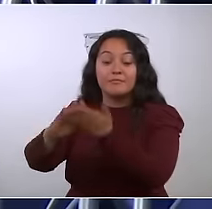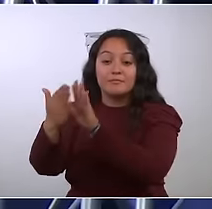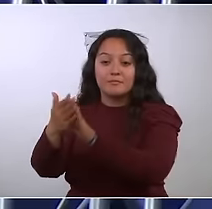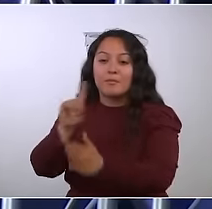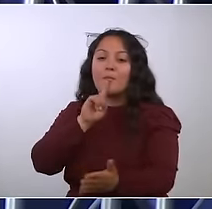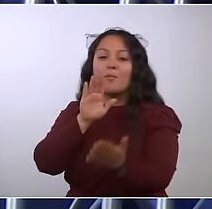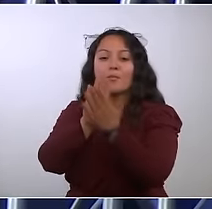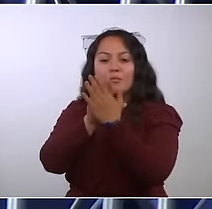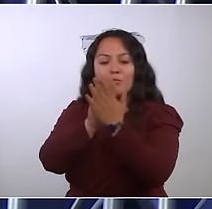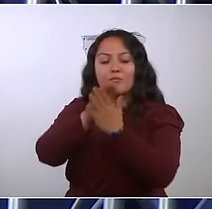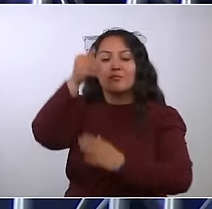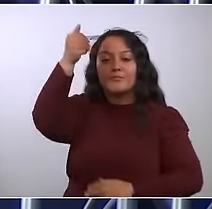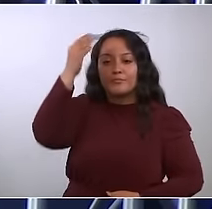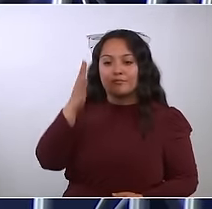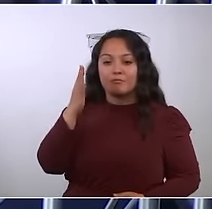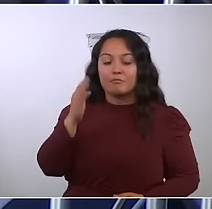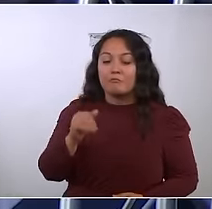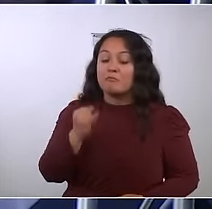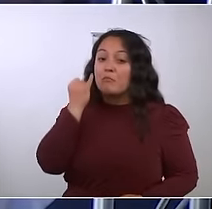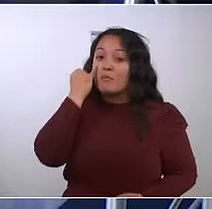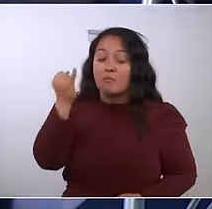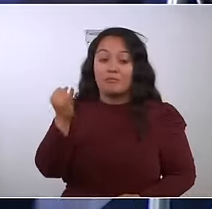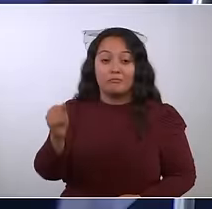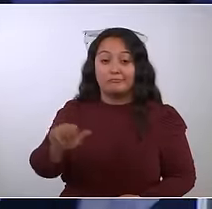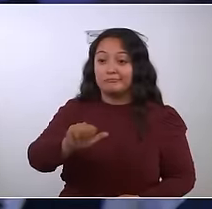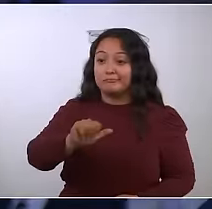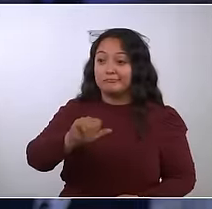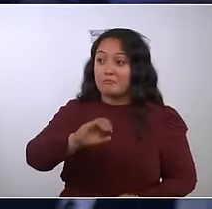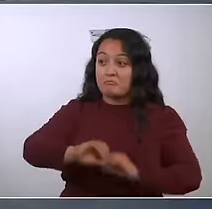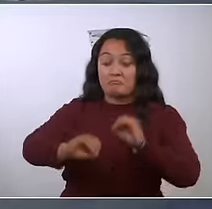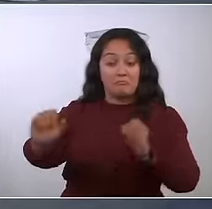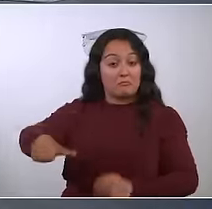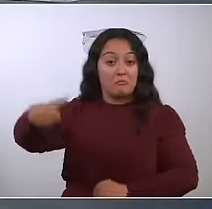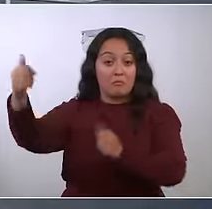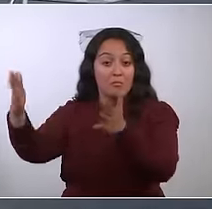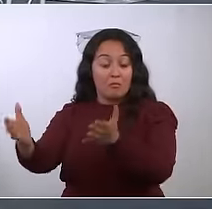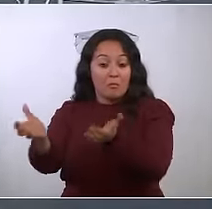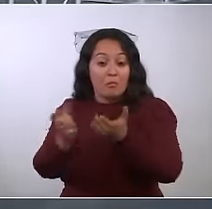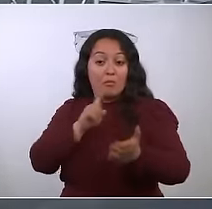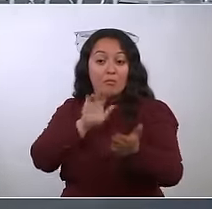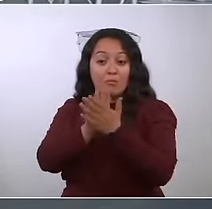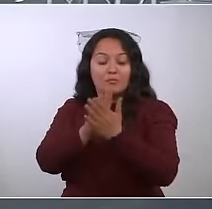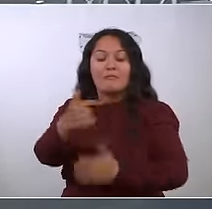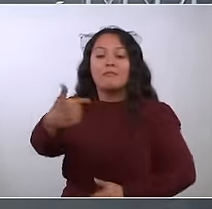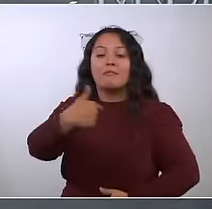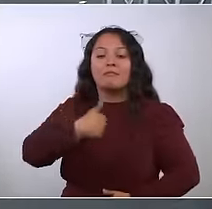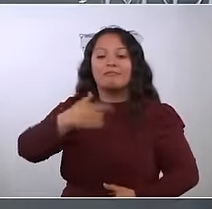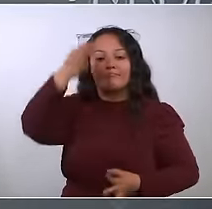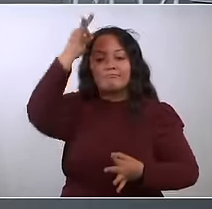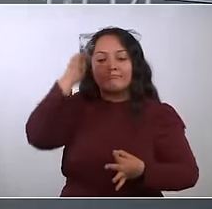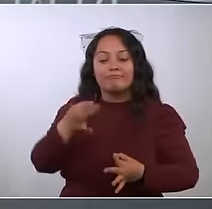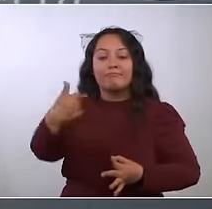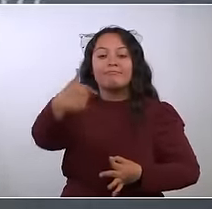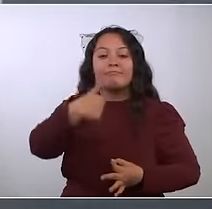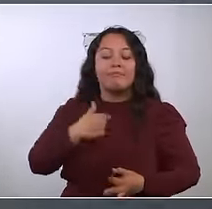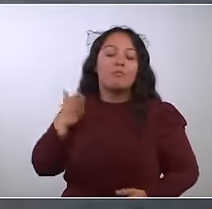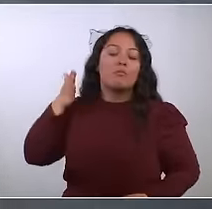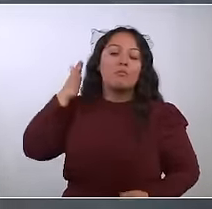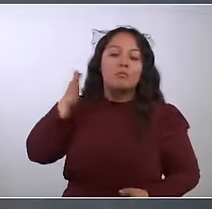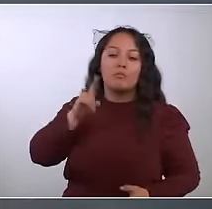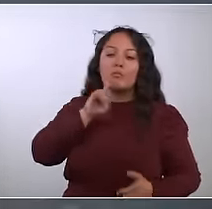alaba a Dios. If no one is going to praise him, si nadie más lo va a alabar, I'm going to stand up and praise him. Yo me voy a parar y yo lo voy a